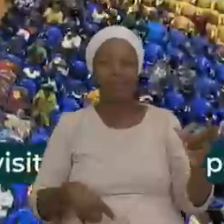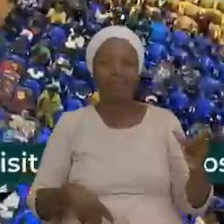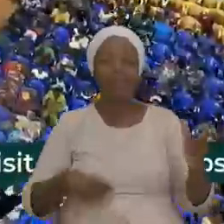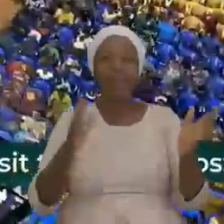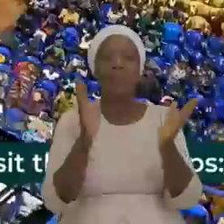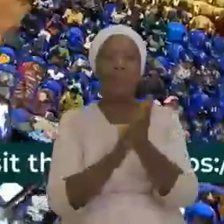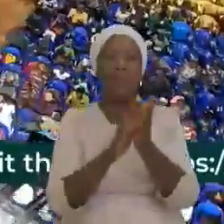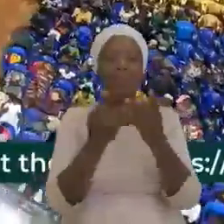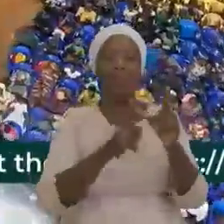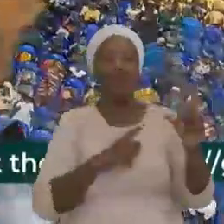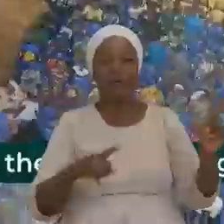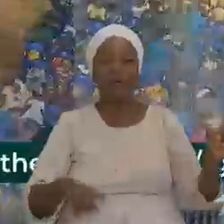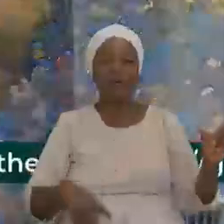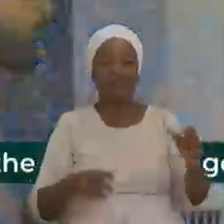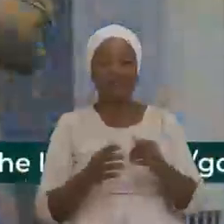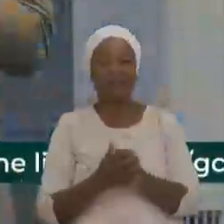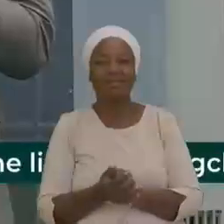Praise the Lord.